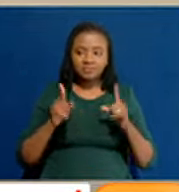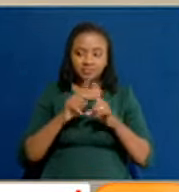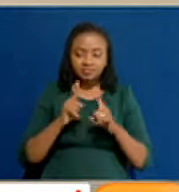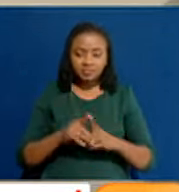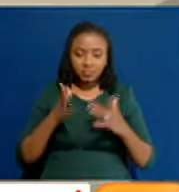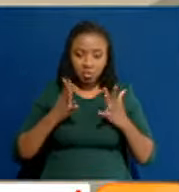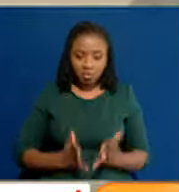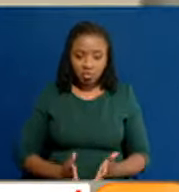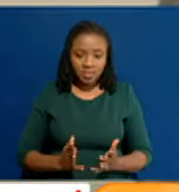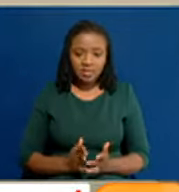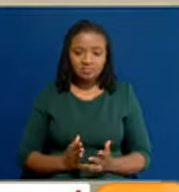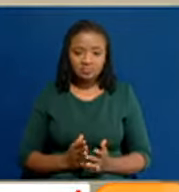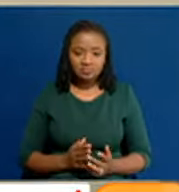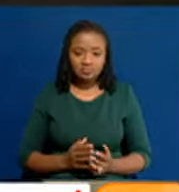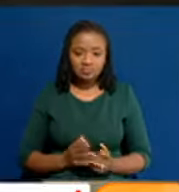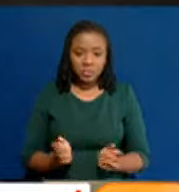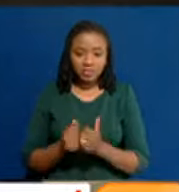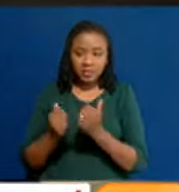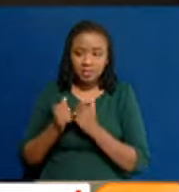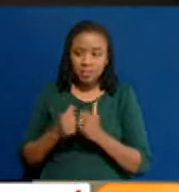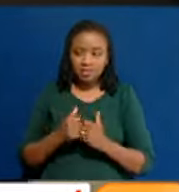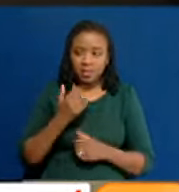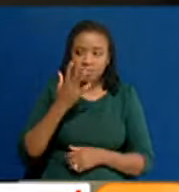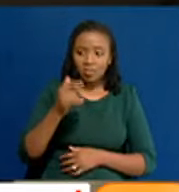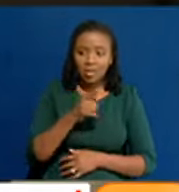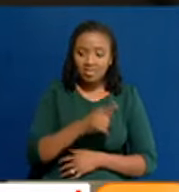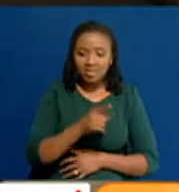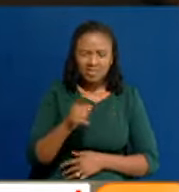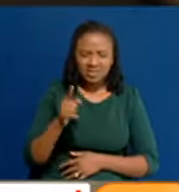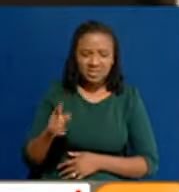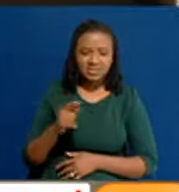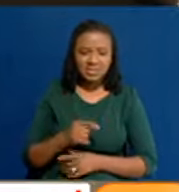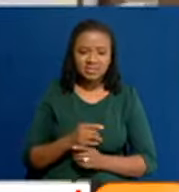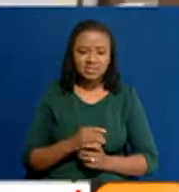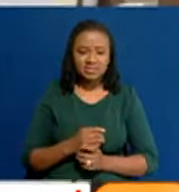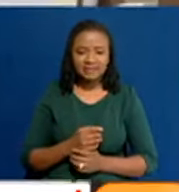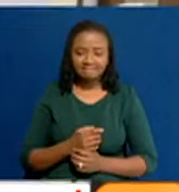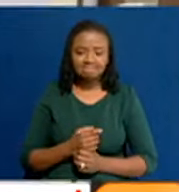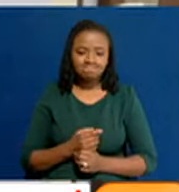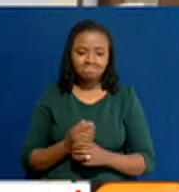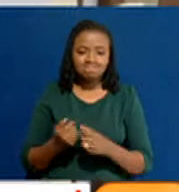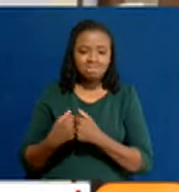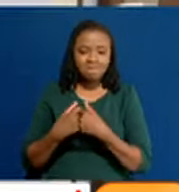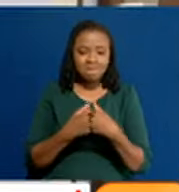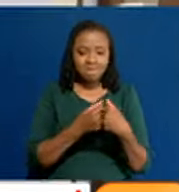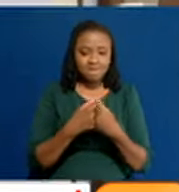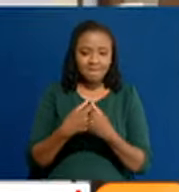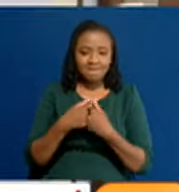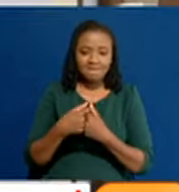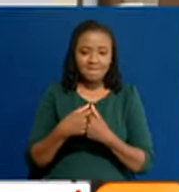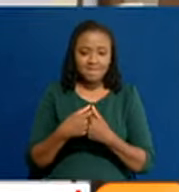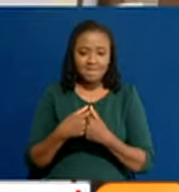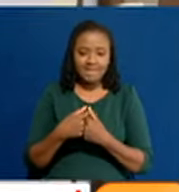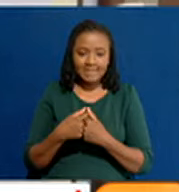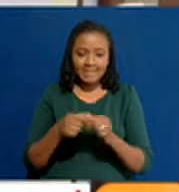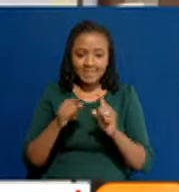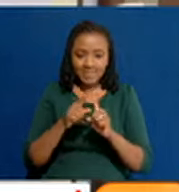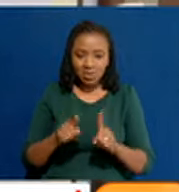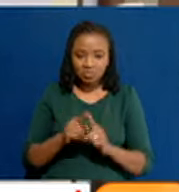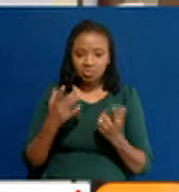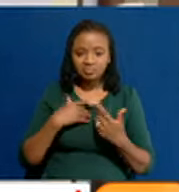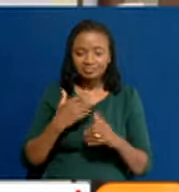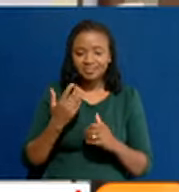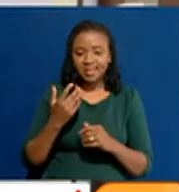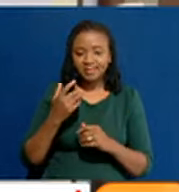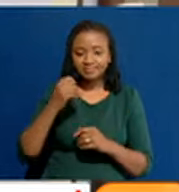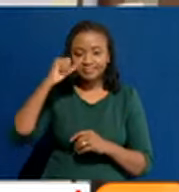treatment. As has been said, those serving the death sentence are experiencing mental and psychological torture.